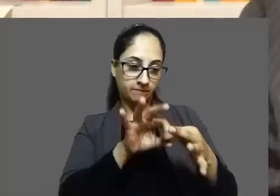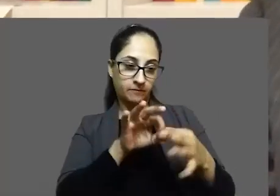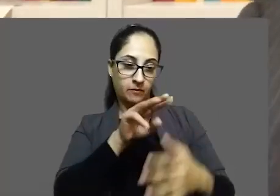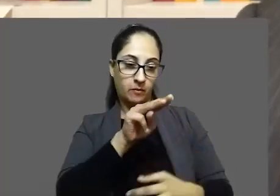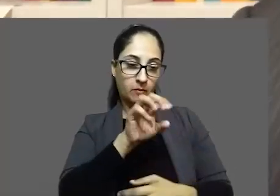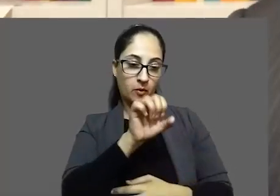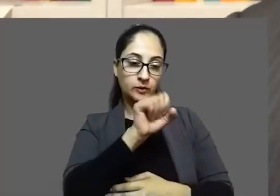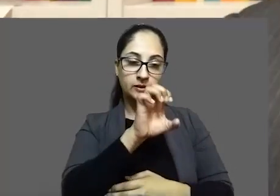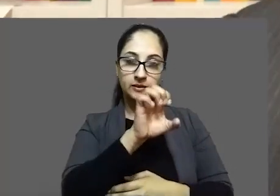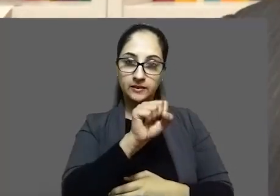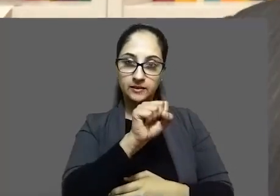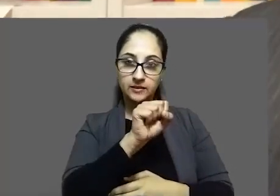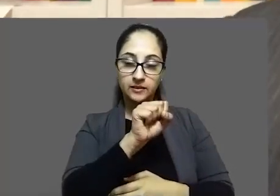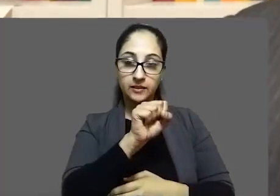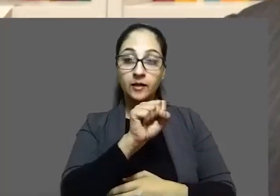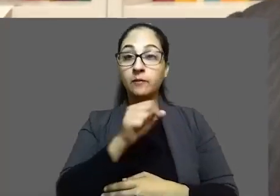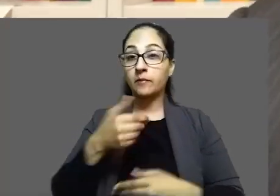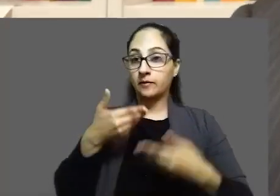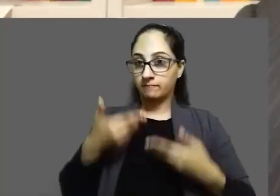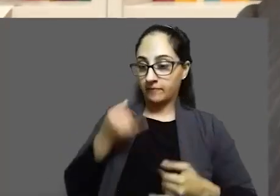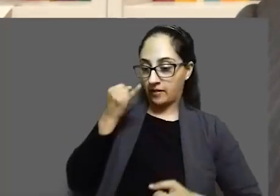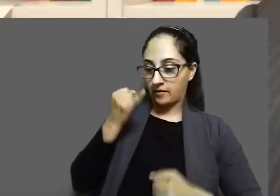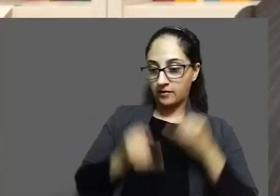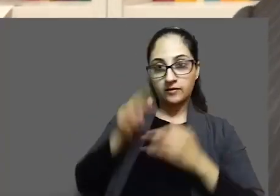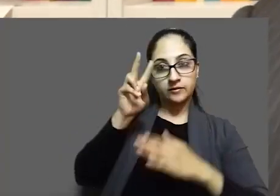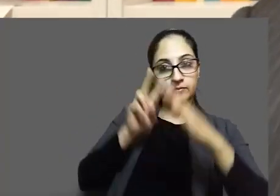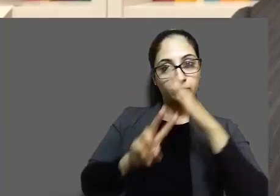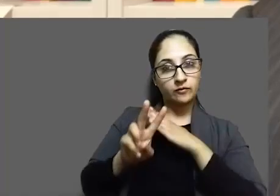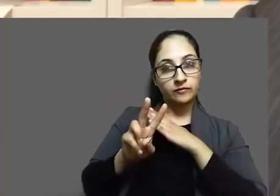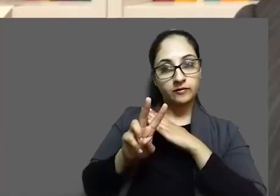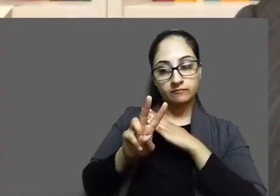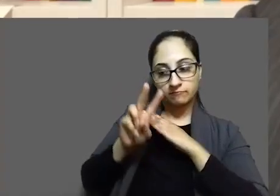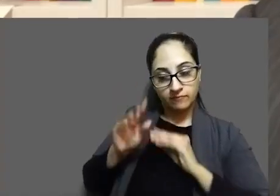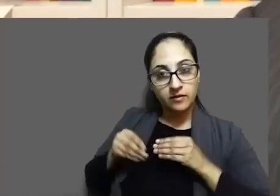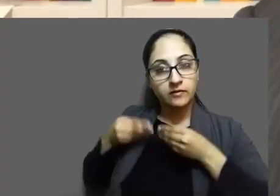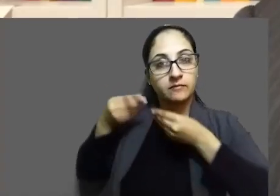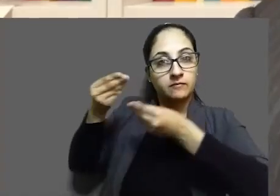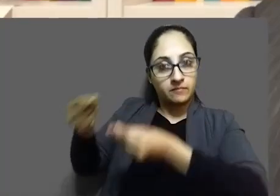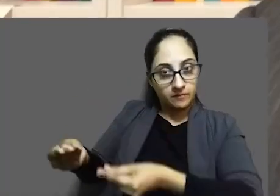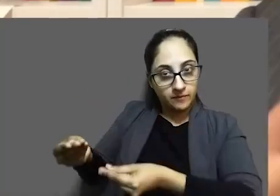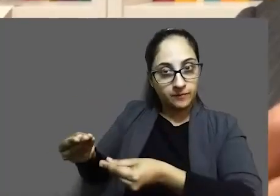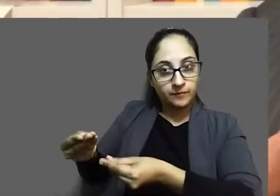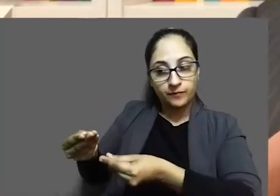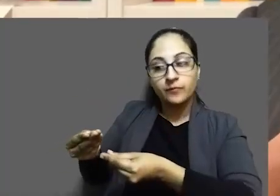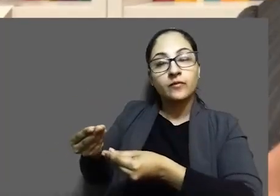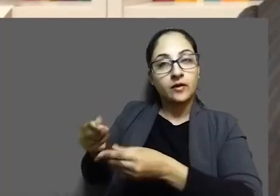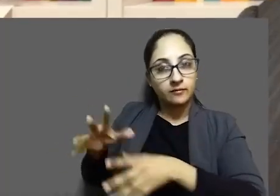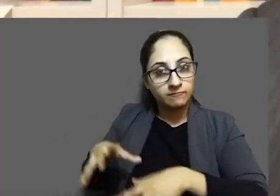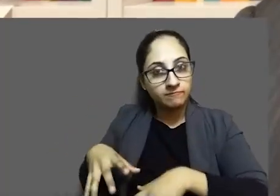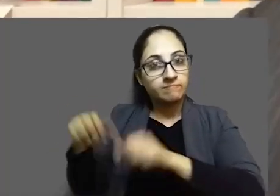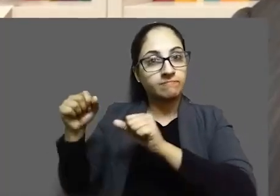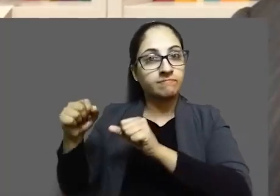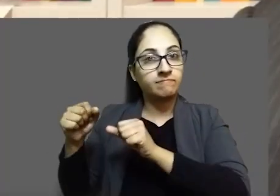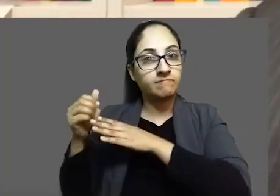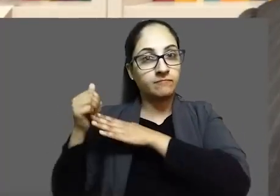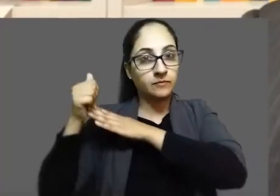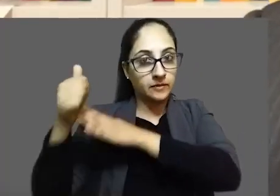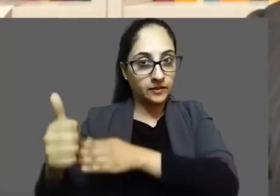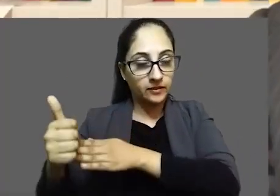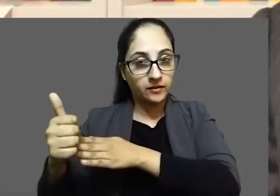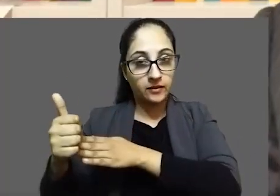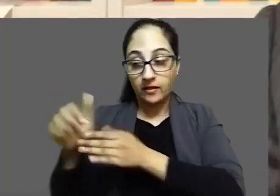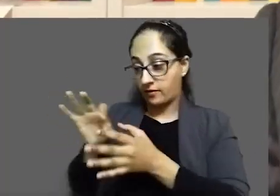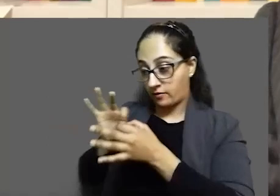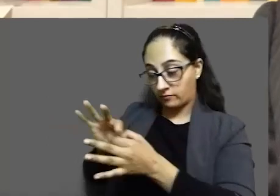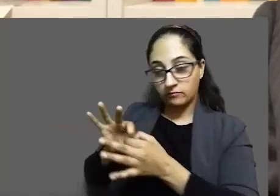Moses, except that there is no prophet after me. Right? That's a very powerful statement. This is a familial bond. This is a brotherly bond that's